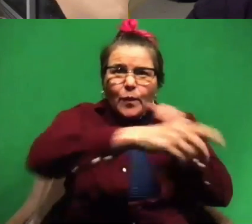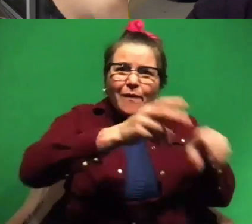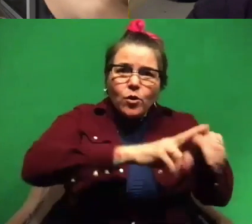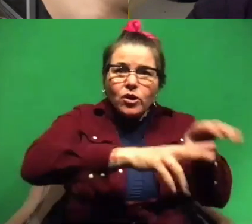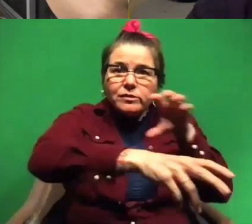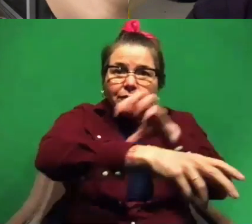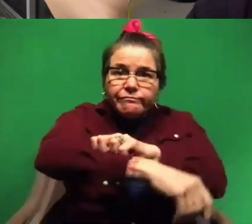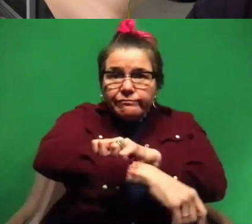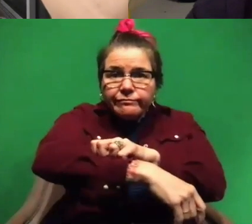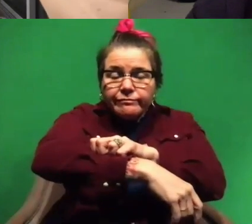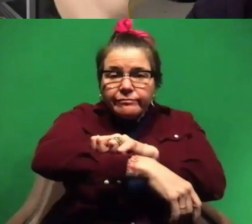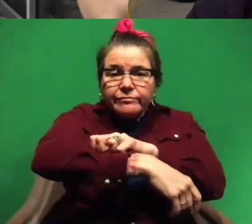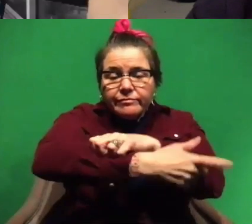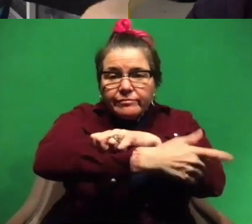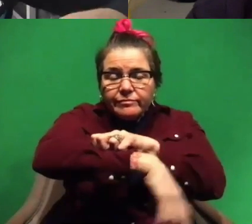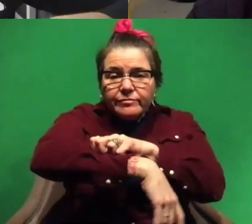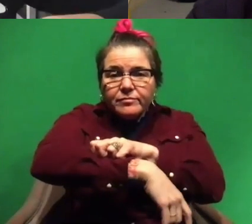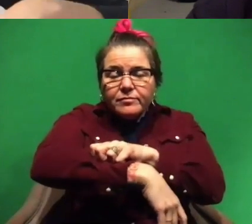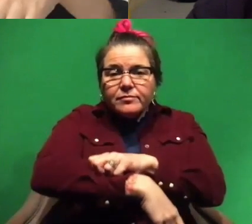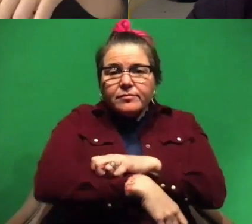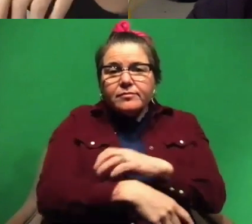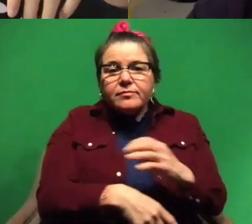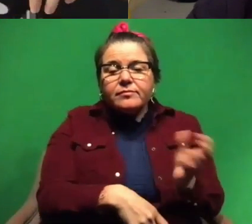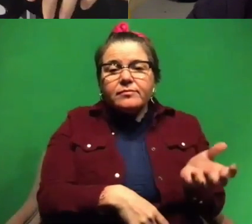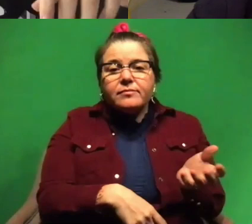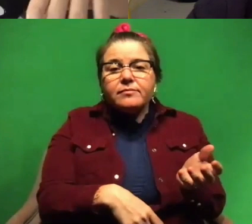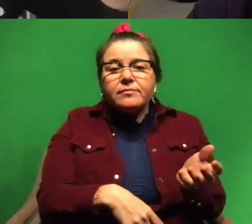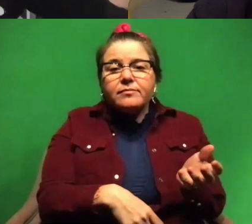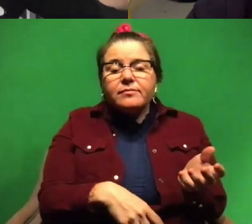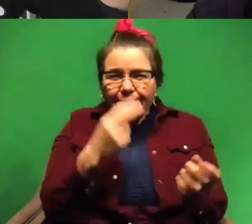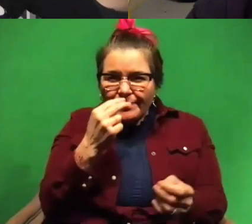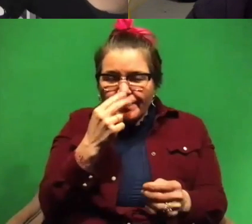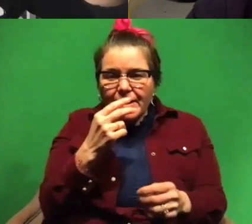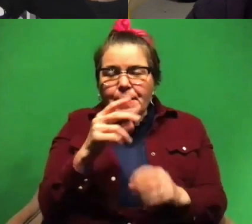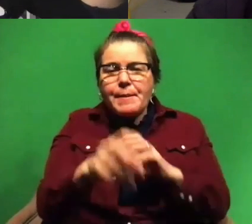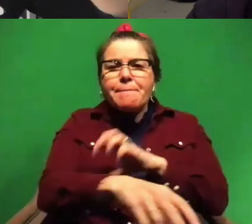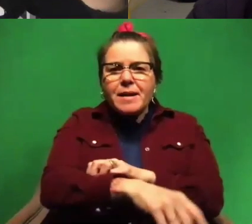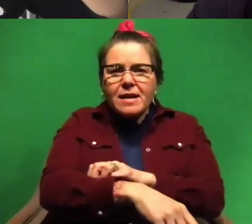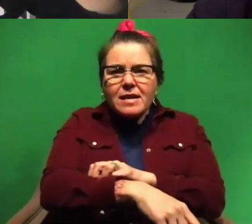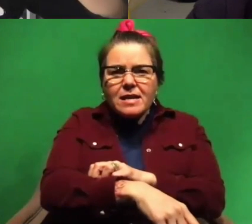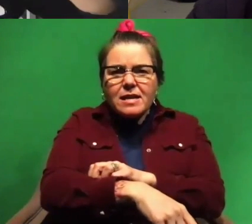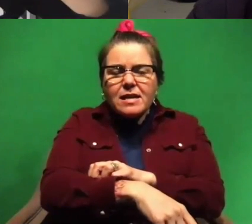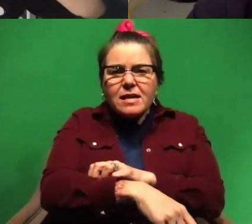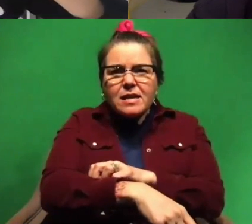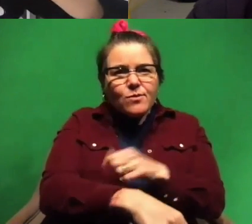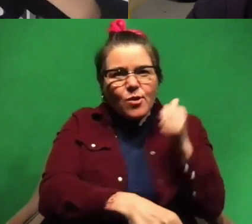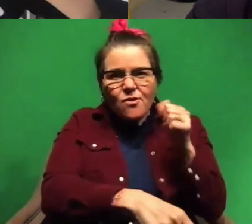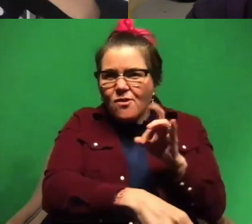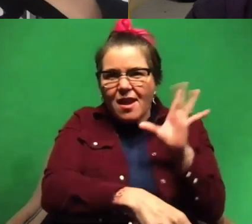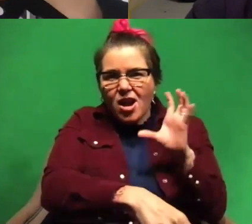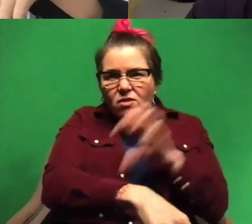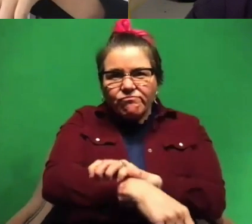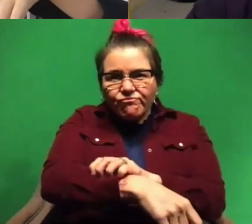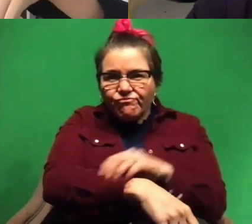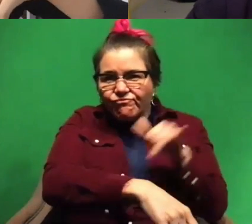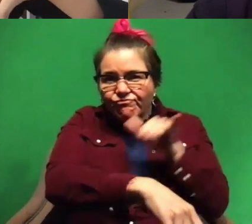bit down on my arm, like right there. And these guys are funny because they bite down and they kind of don't let go. They can stay on for